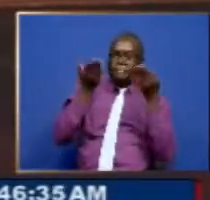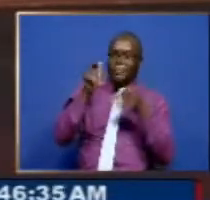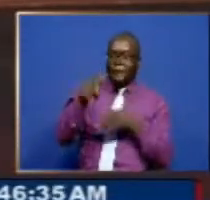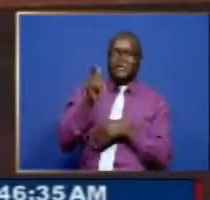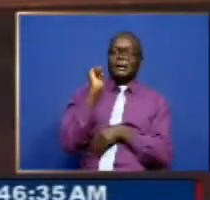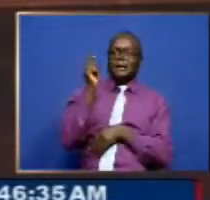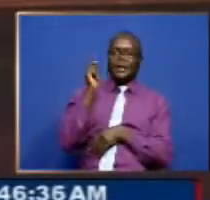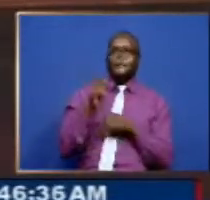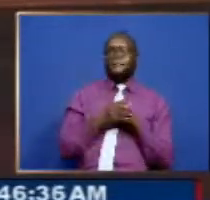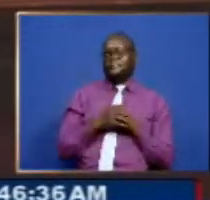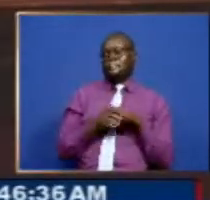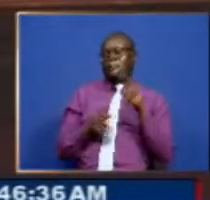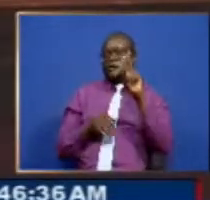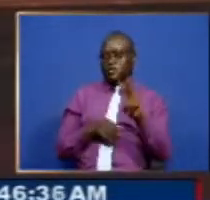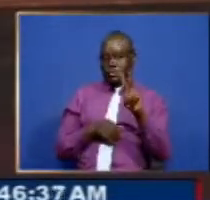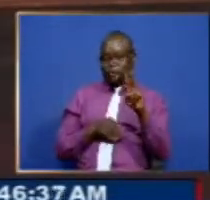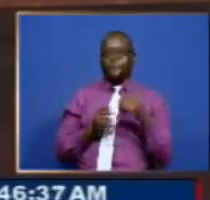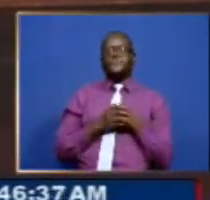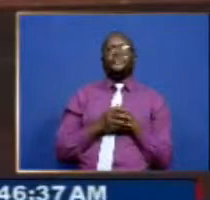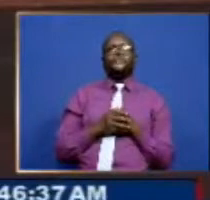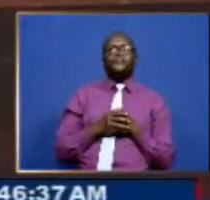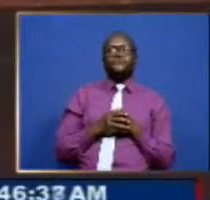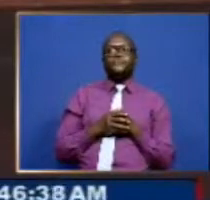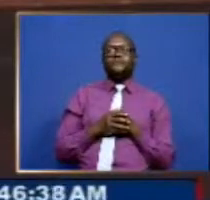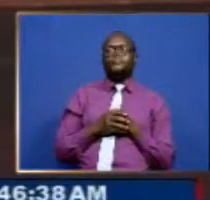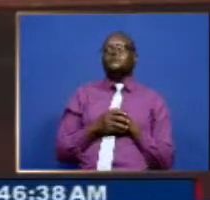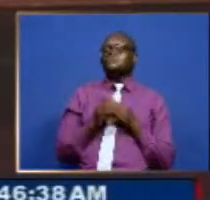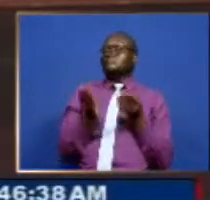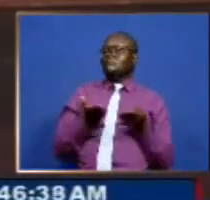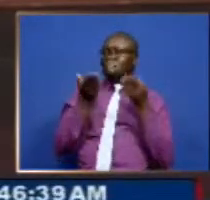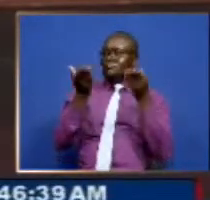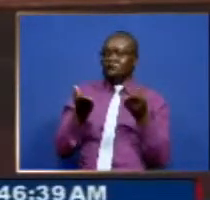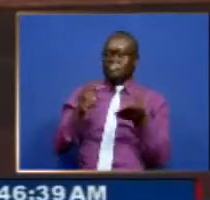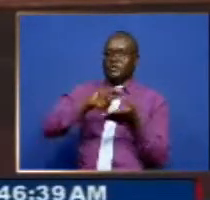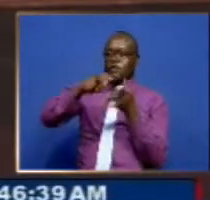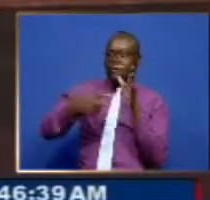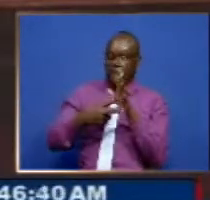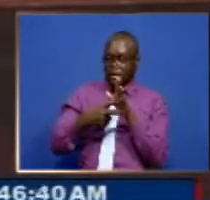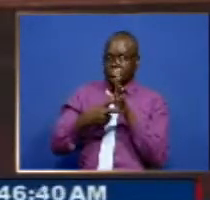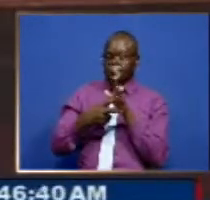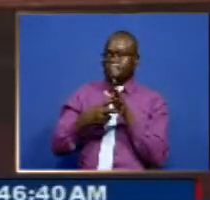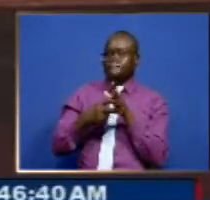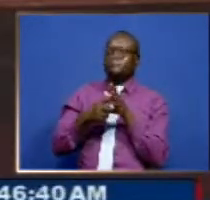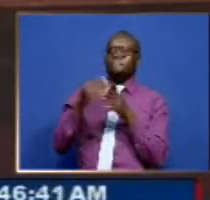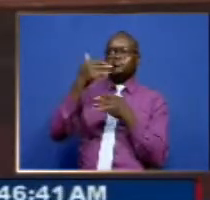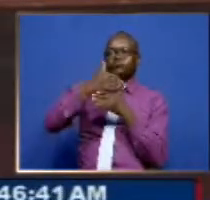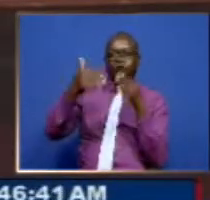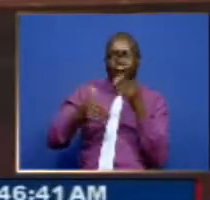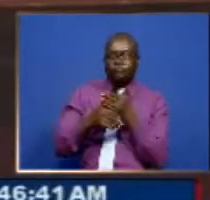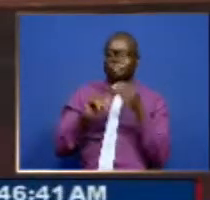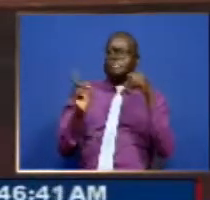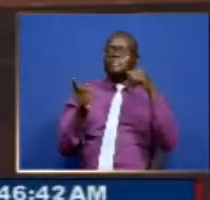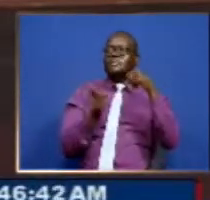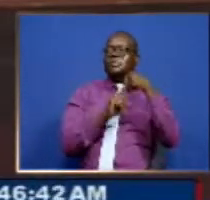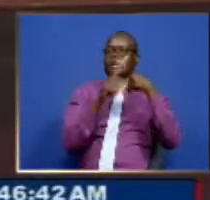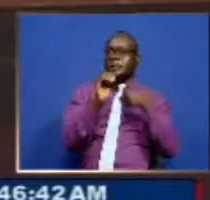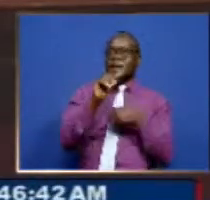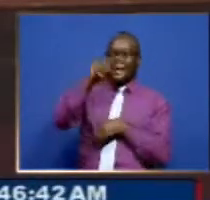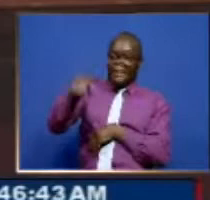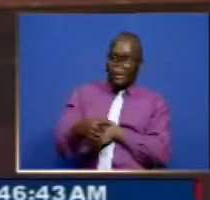tender. 2. Irregular award of contract for construction of